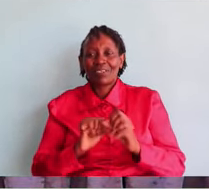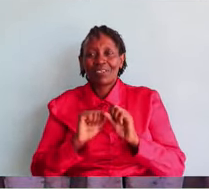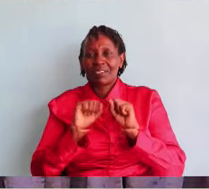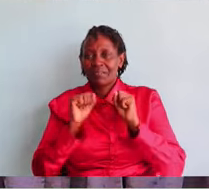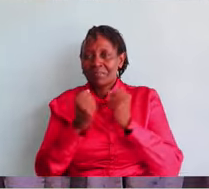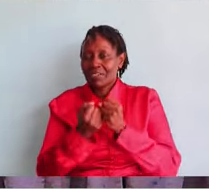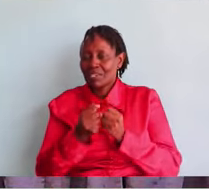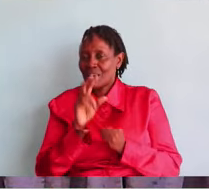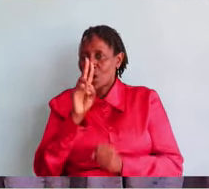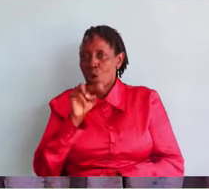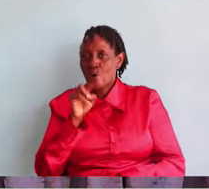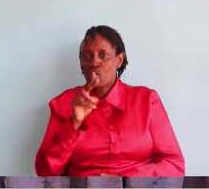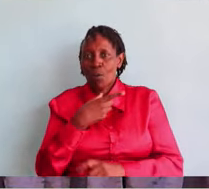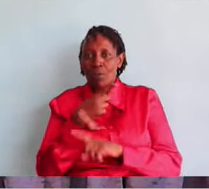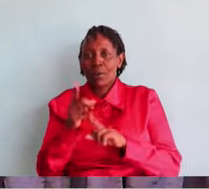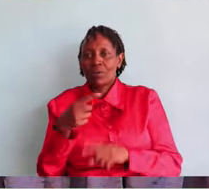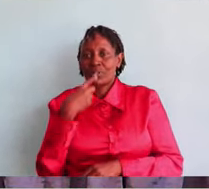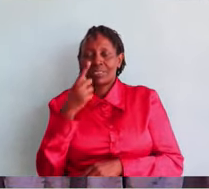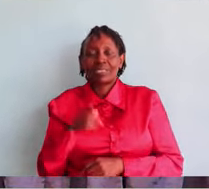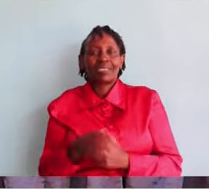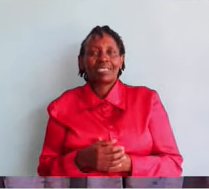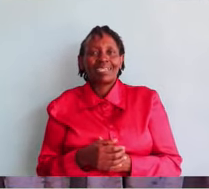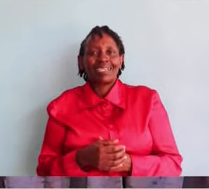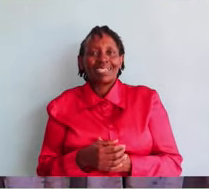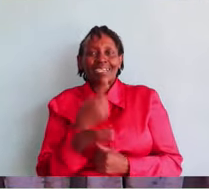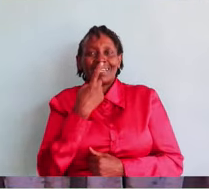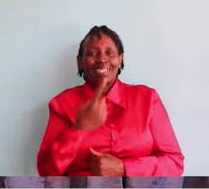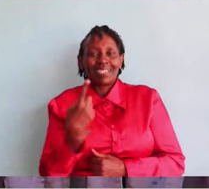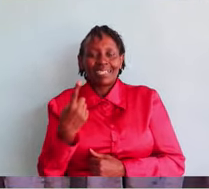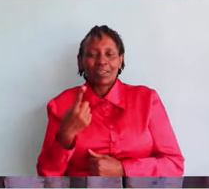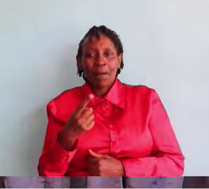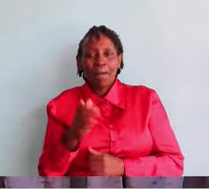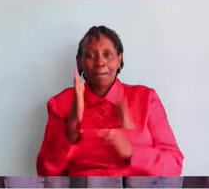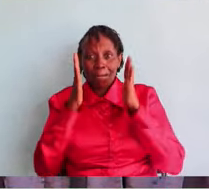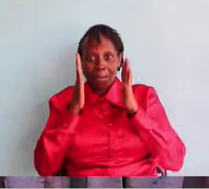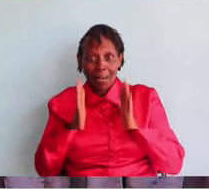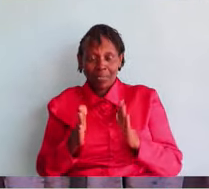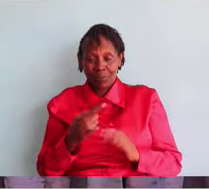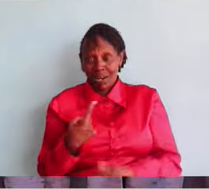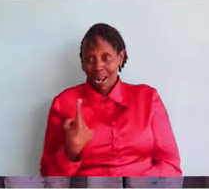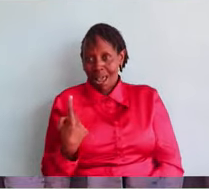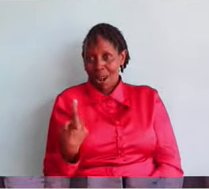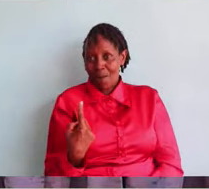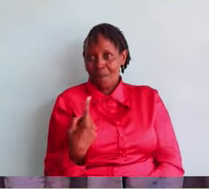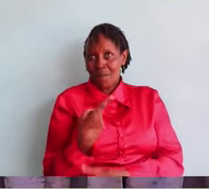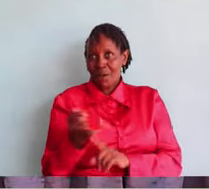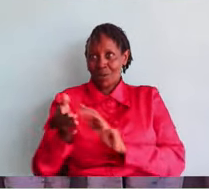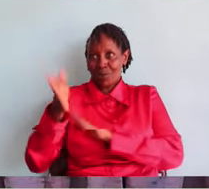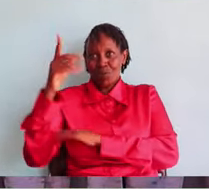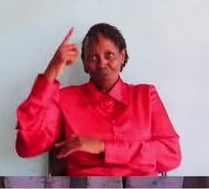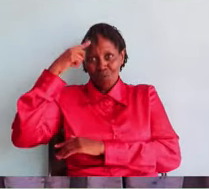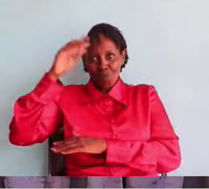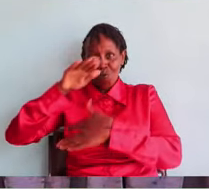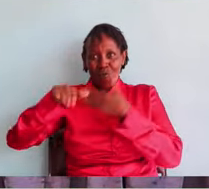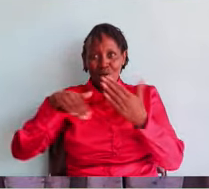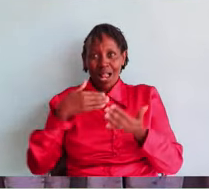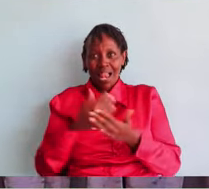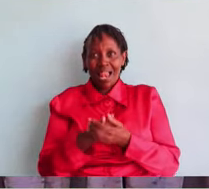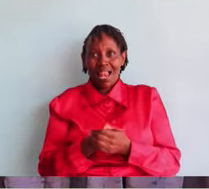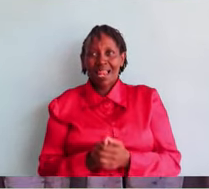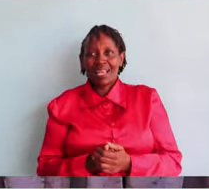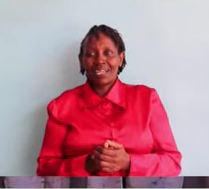No, but we say it. Each man for himself and God for us all. And that goes against the idea of God